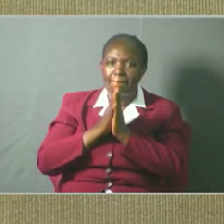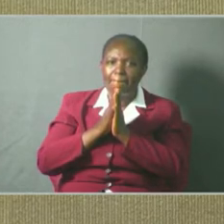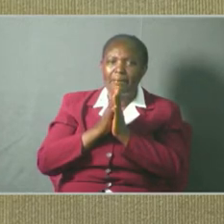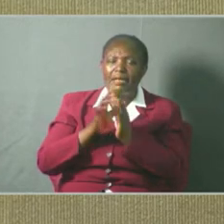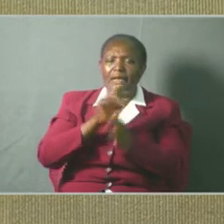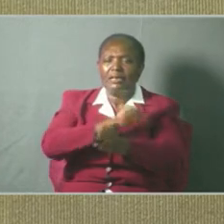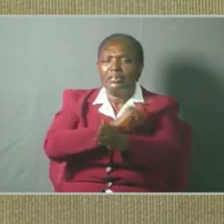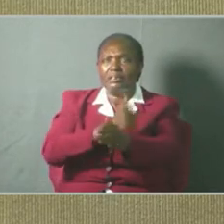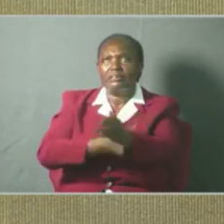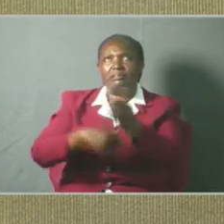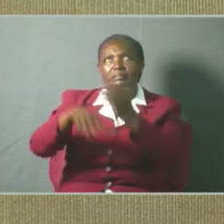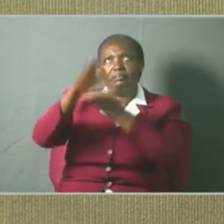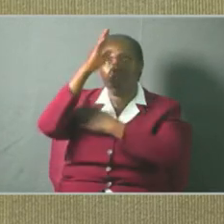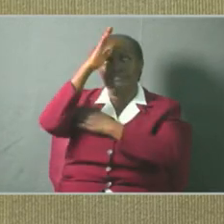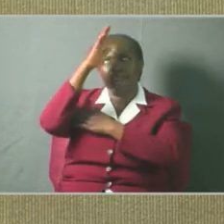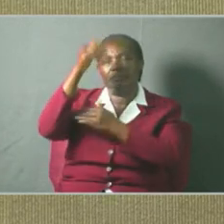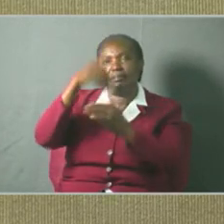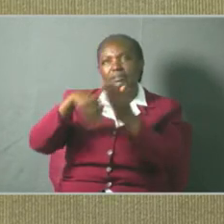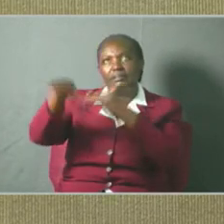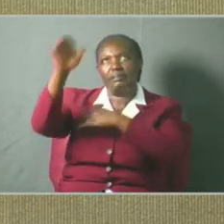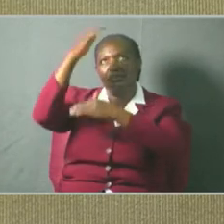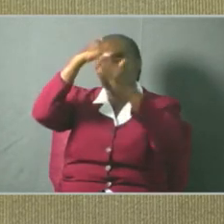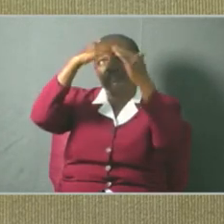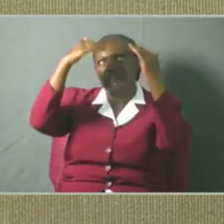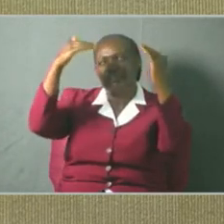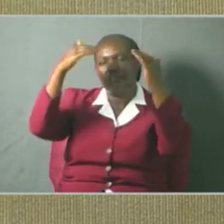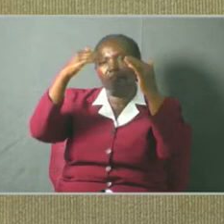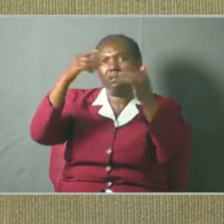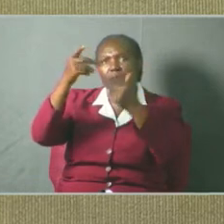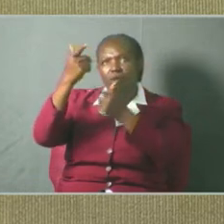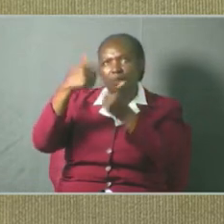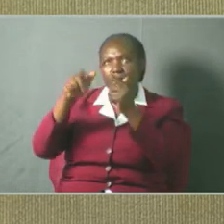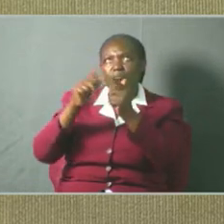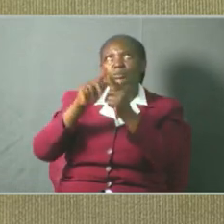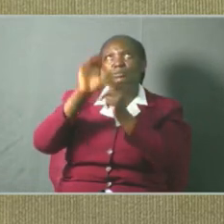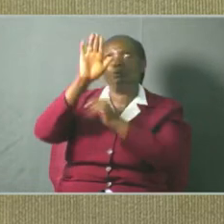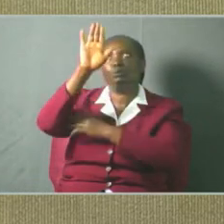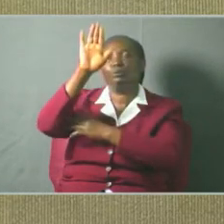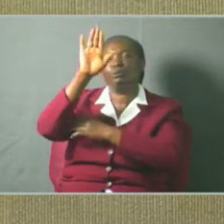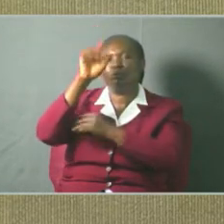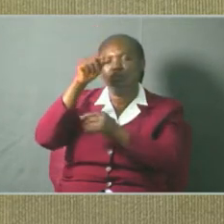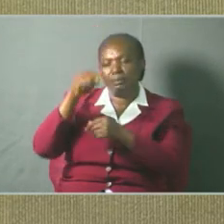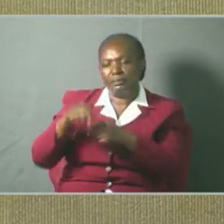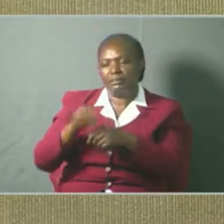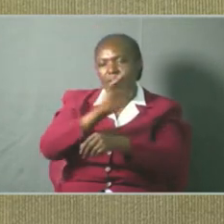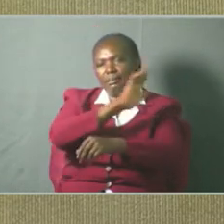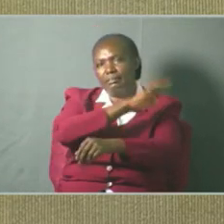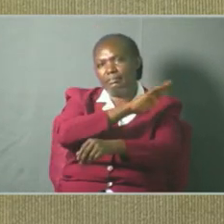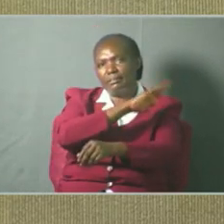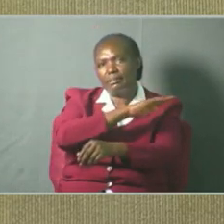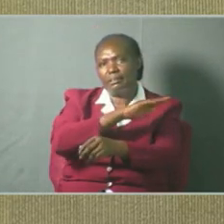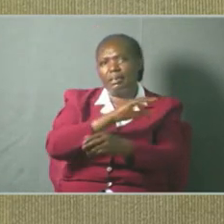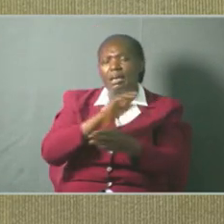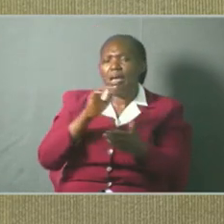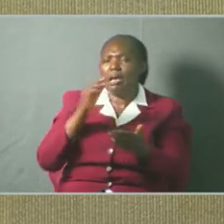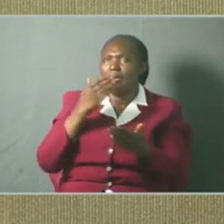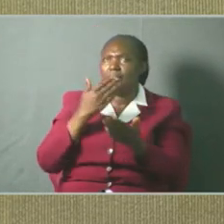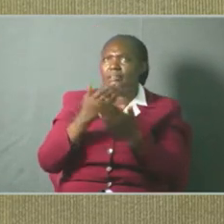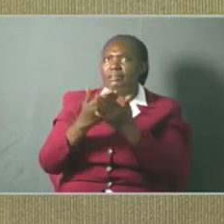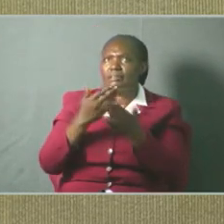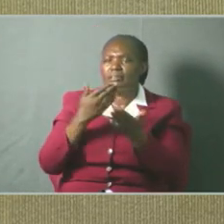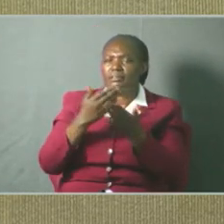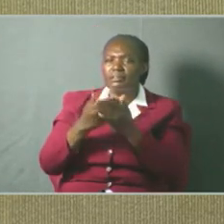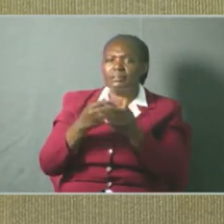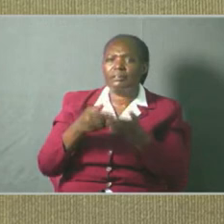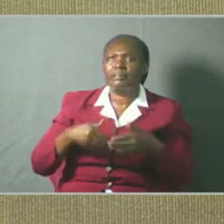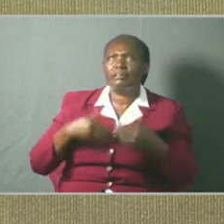Gracious Father in heaven, we come before you again this afternoon, full of gratitude